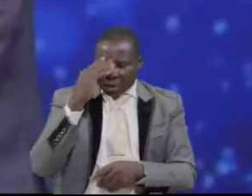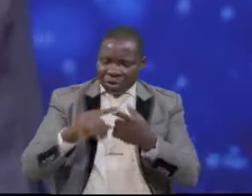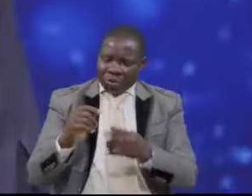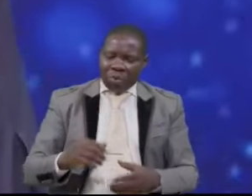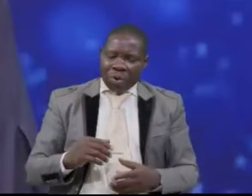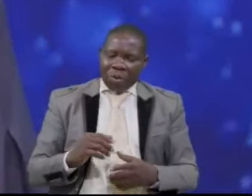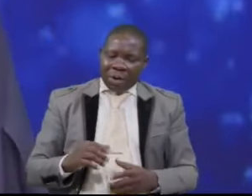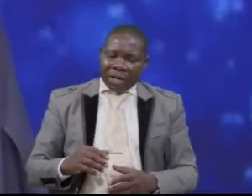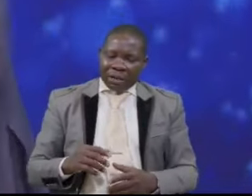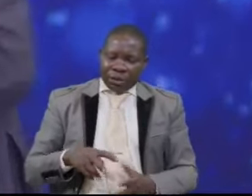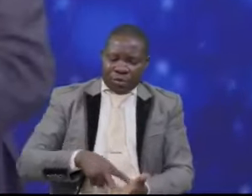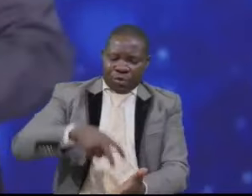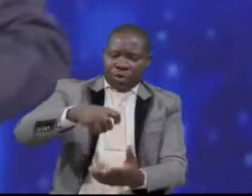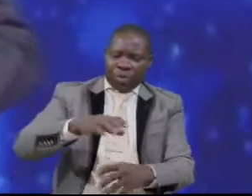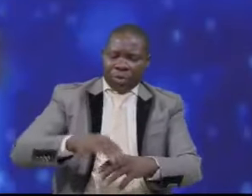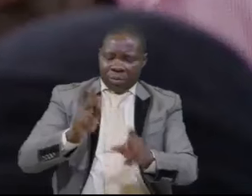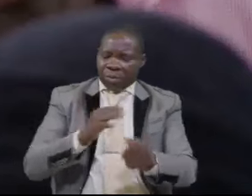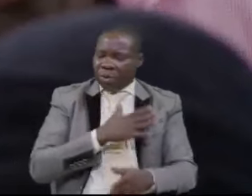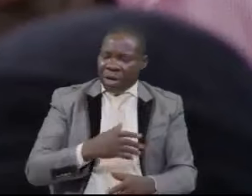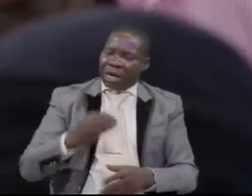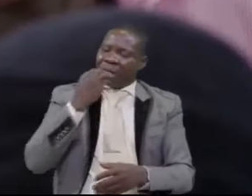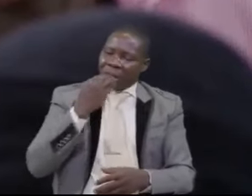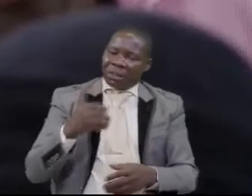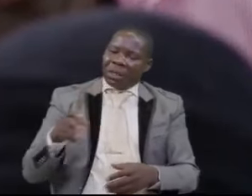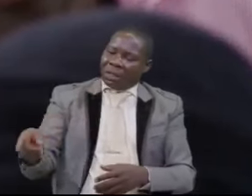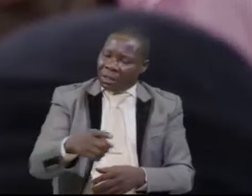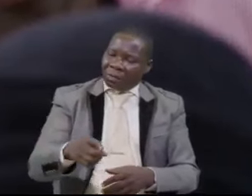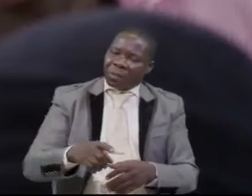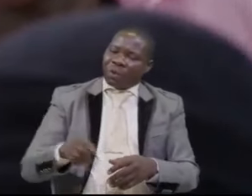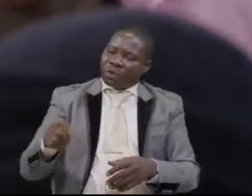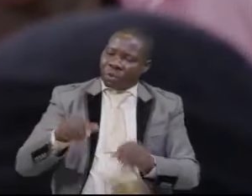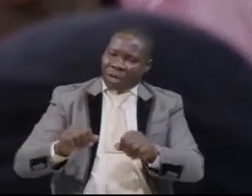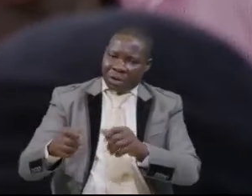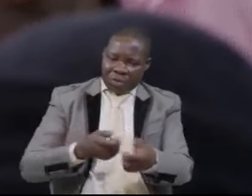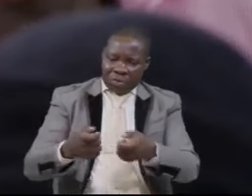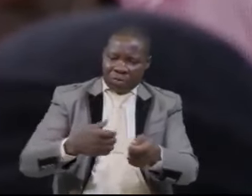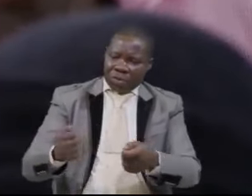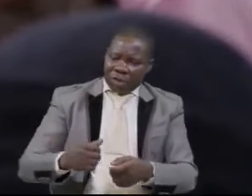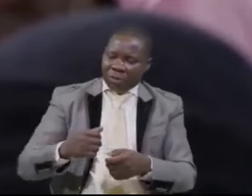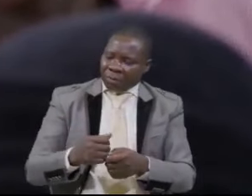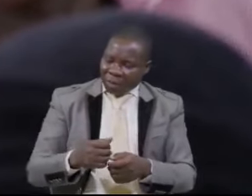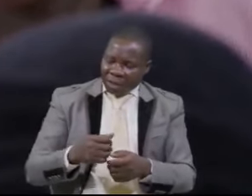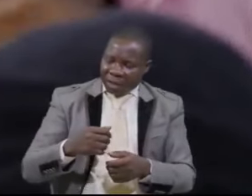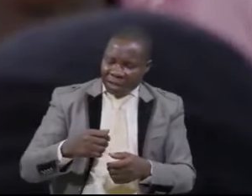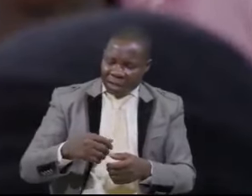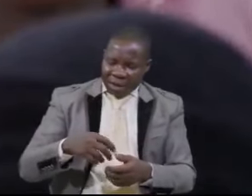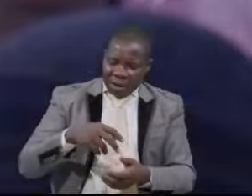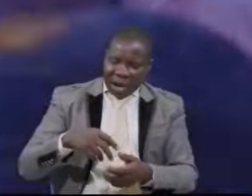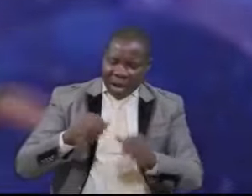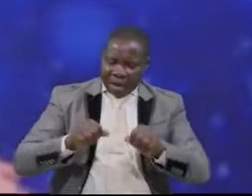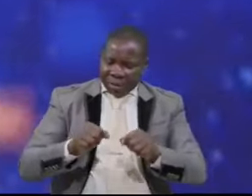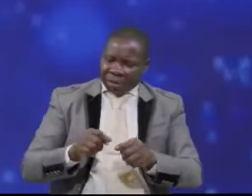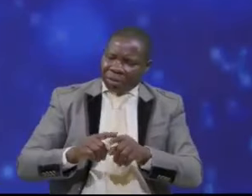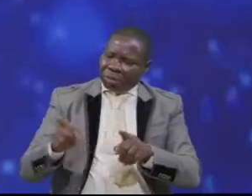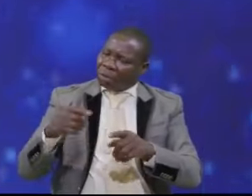you can control the instinct. But me, you have given me influence, you have given me intelligence, you have given me understanding, you have given me your